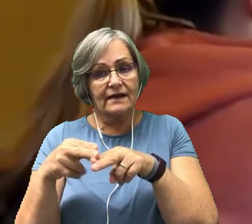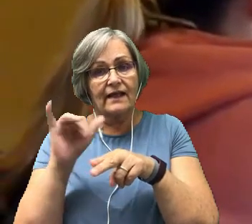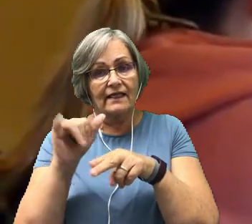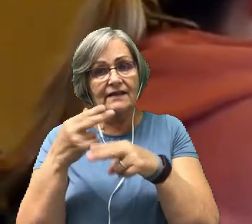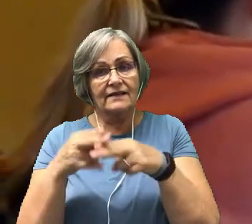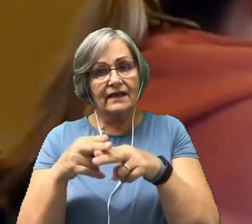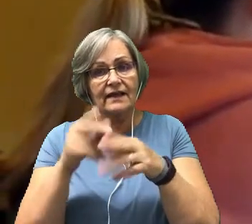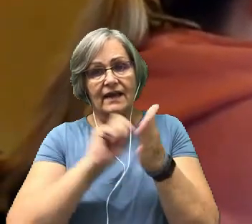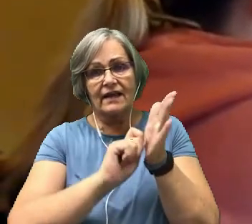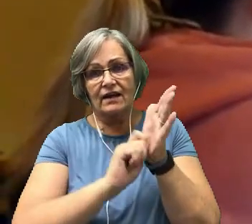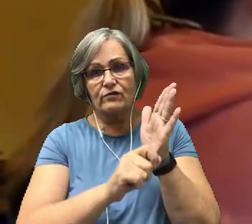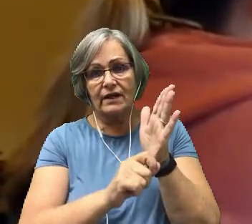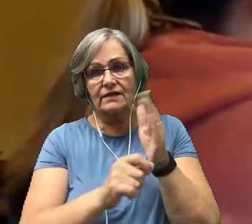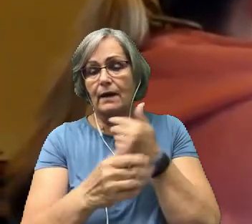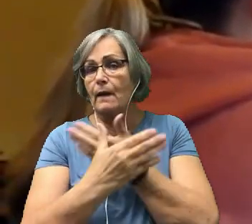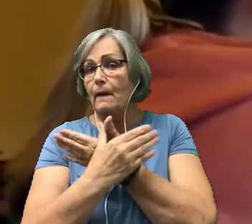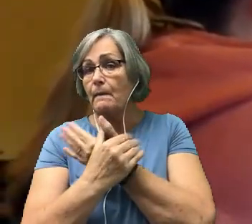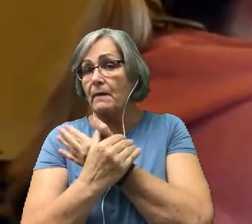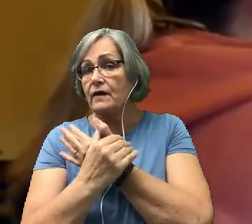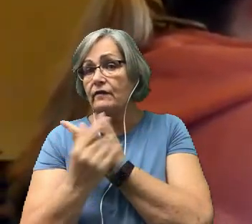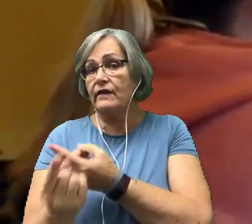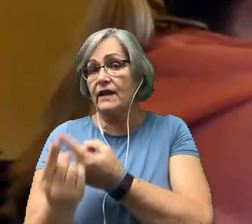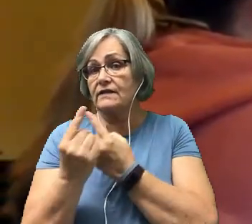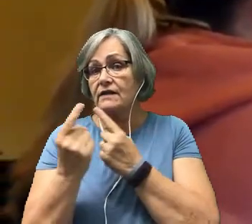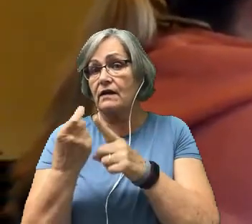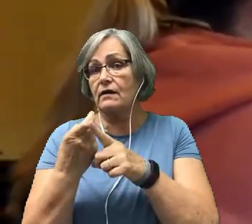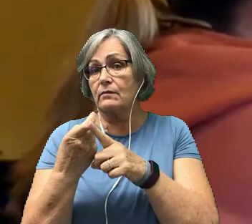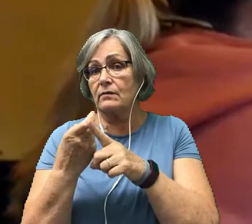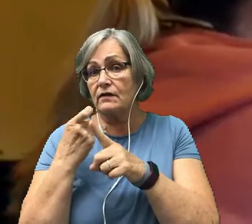just write a little note that butterflies